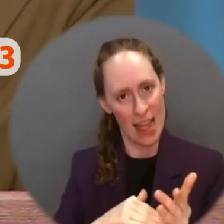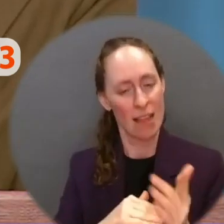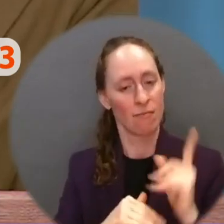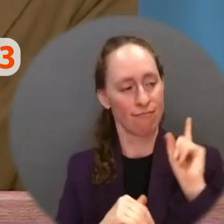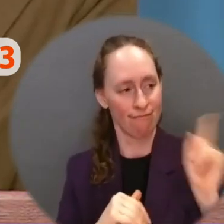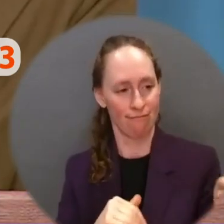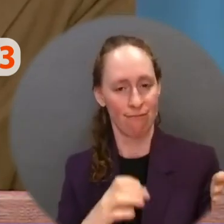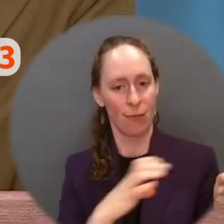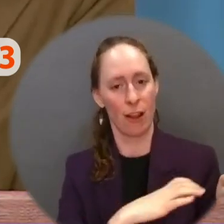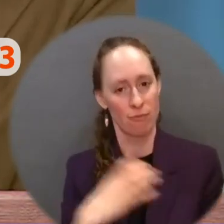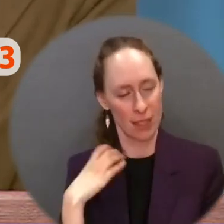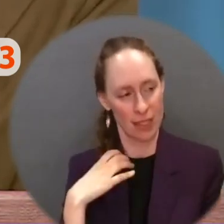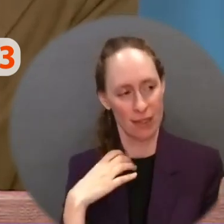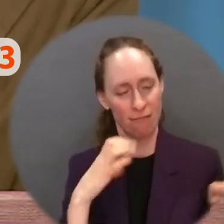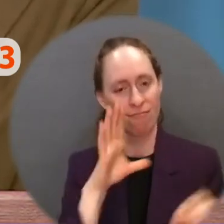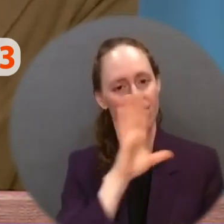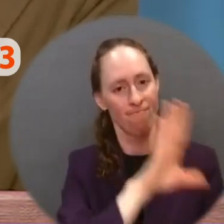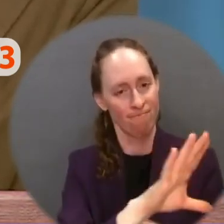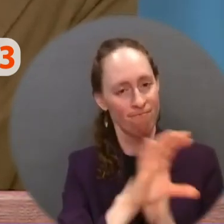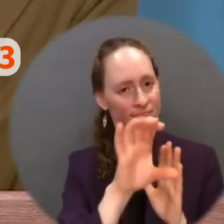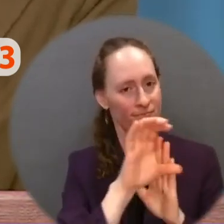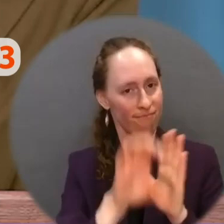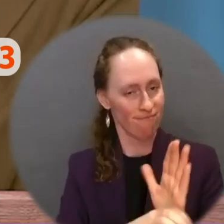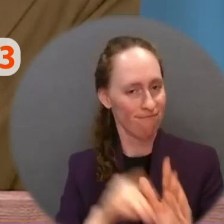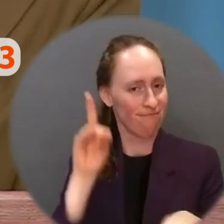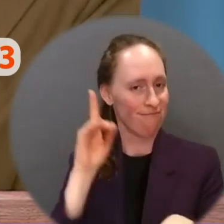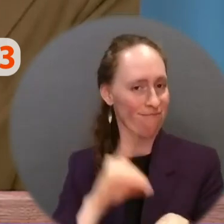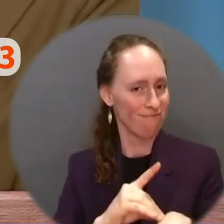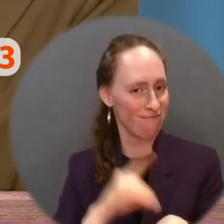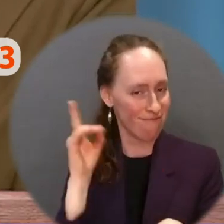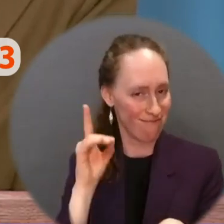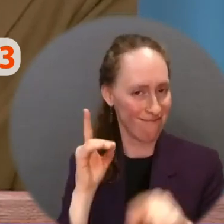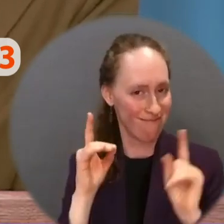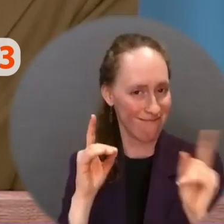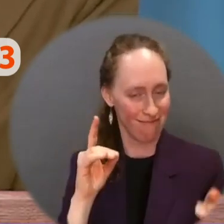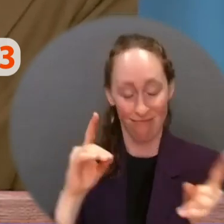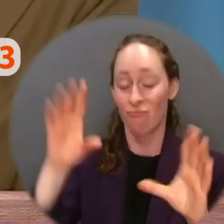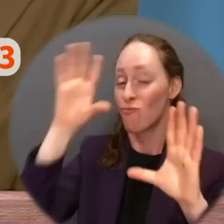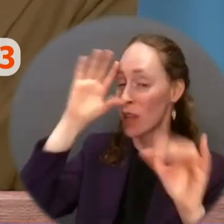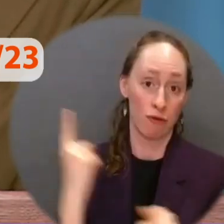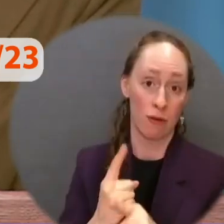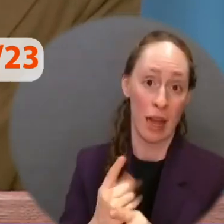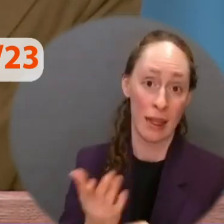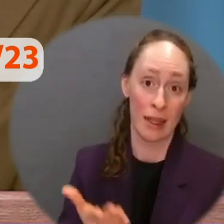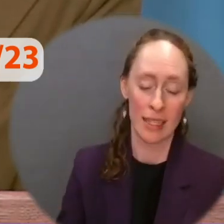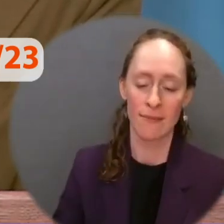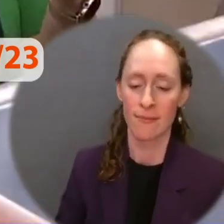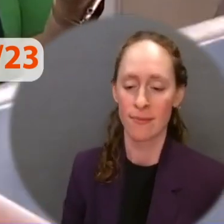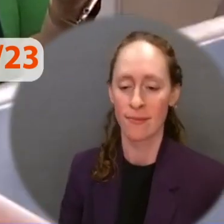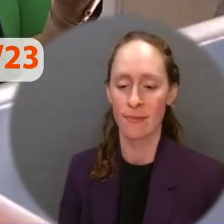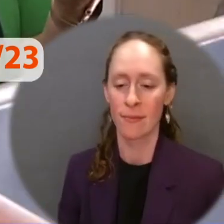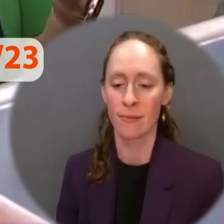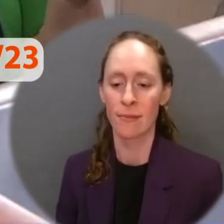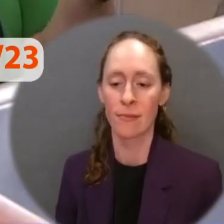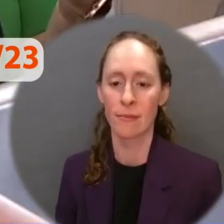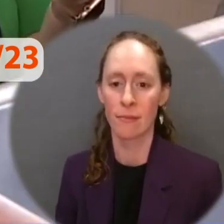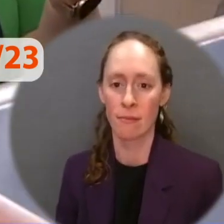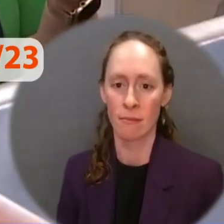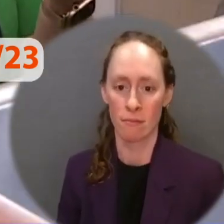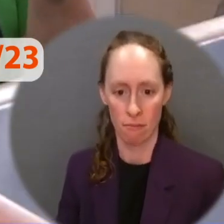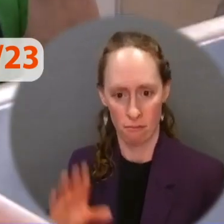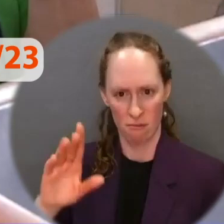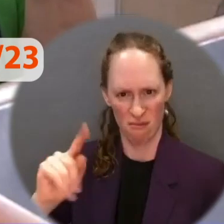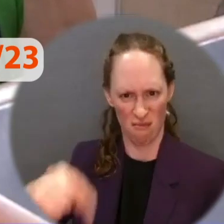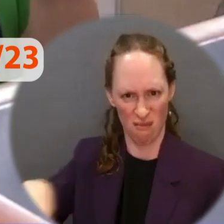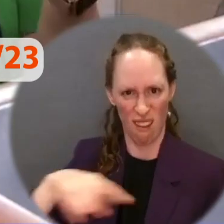act, to prevent default. That's what the president's going to be very clear about. Present in a room together, is there an